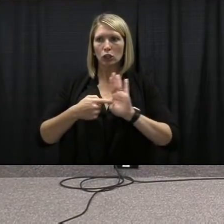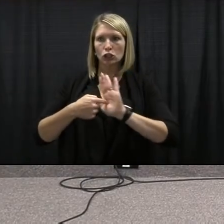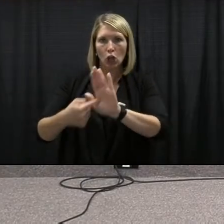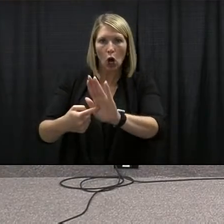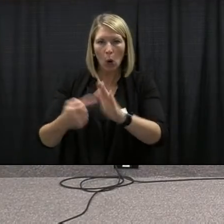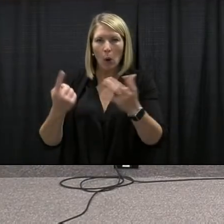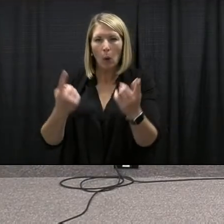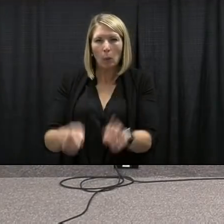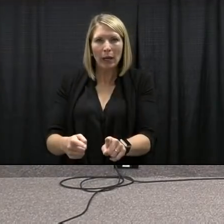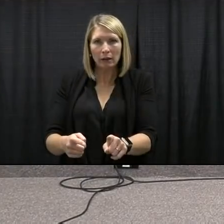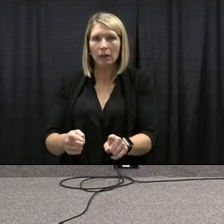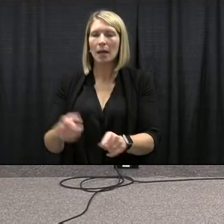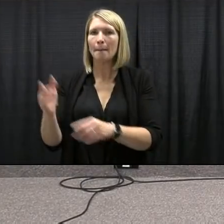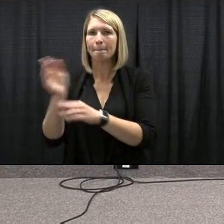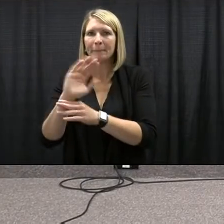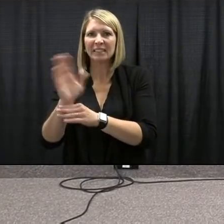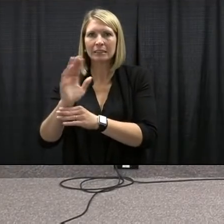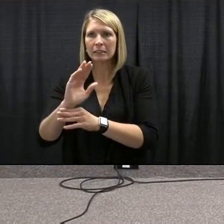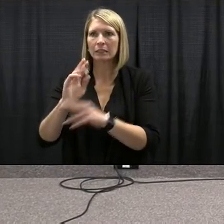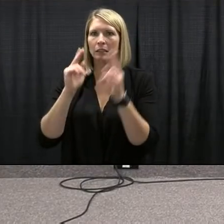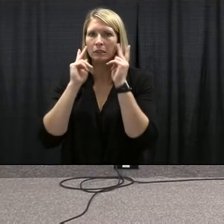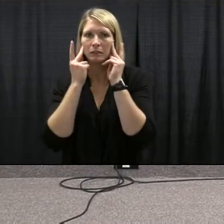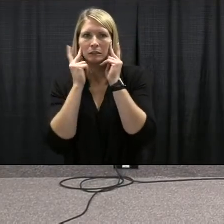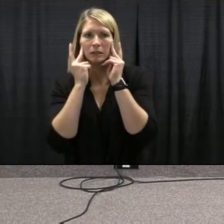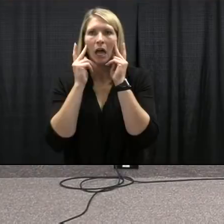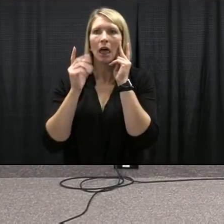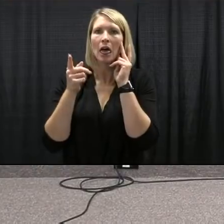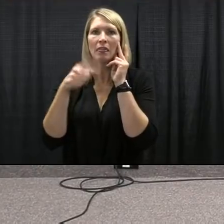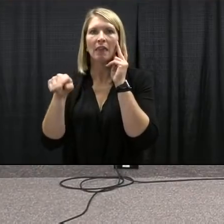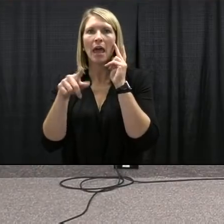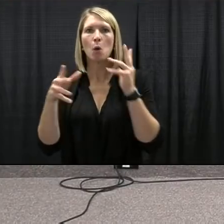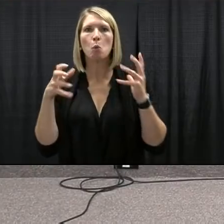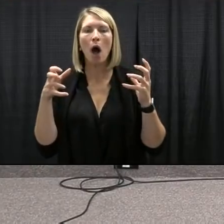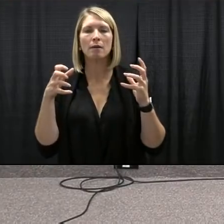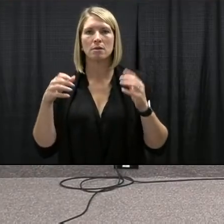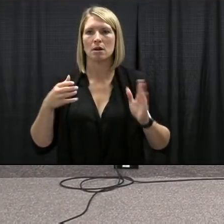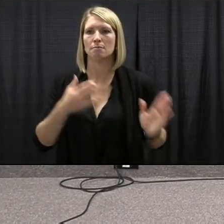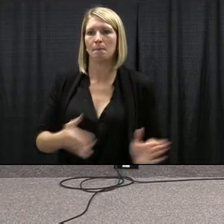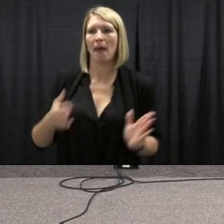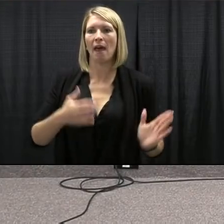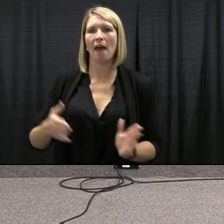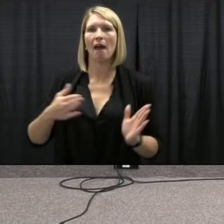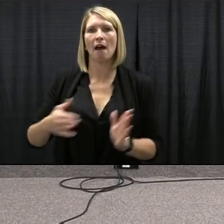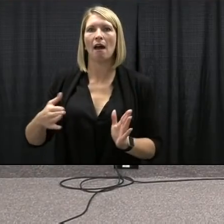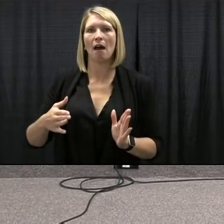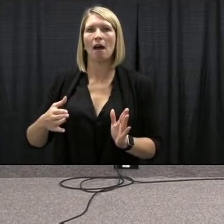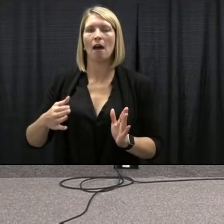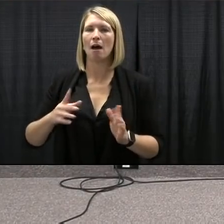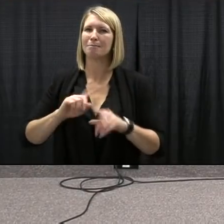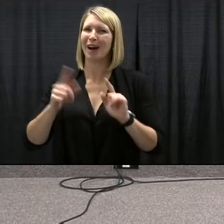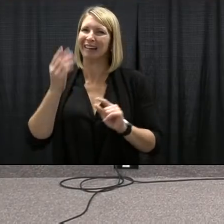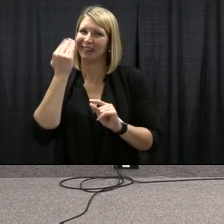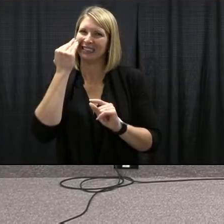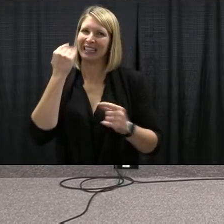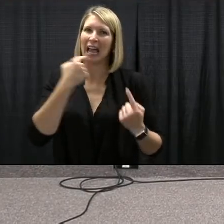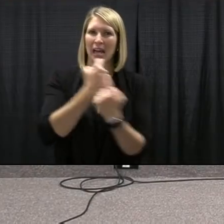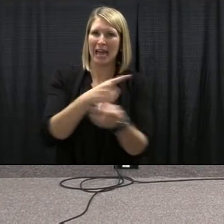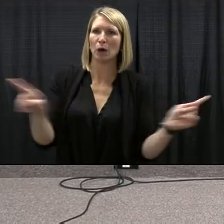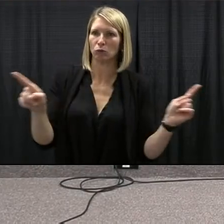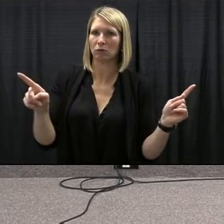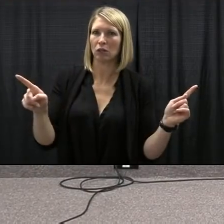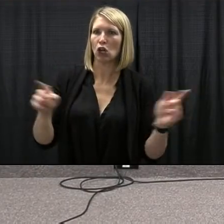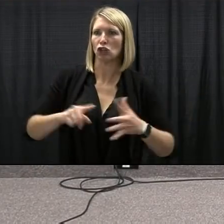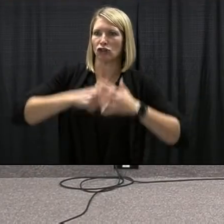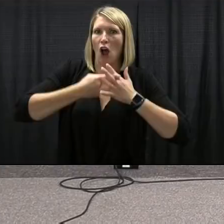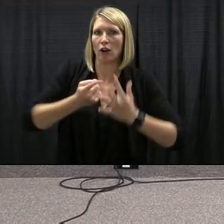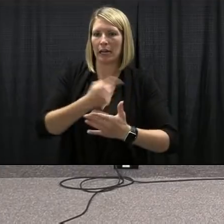in? A lot of business owners are saying they want to be able to prepare. If we're launching it next week, and yet we still don't even know where it's